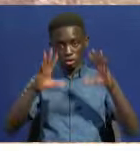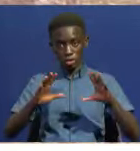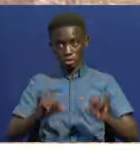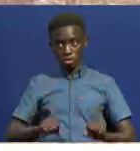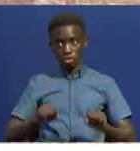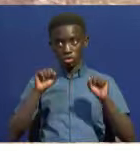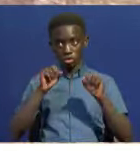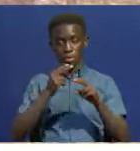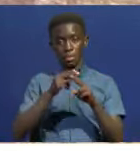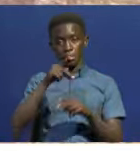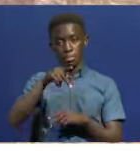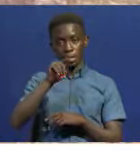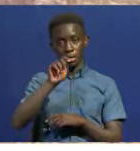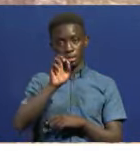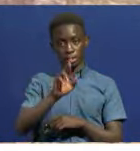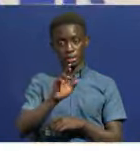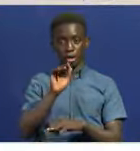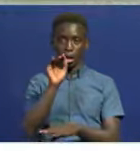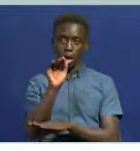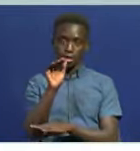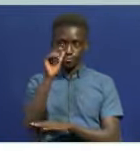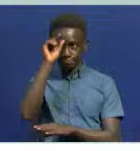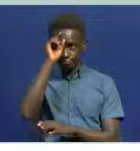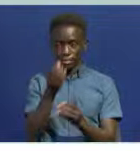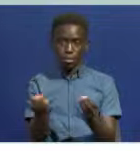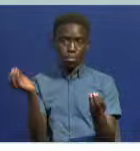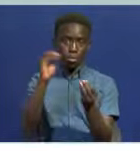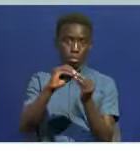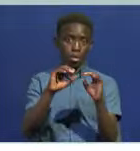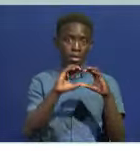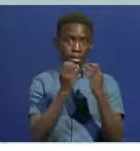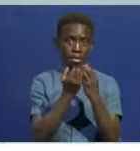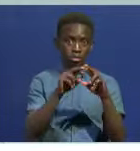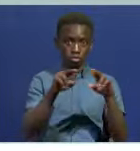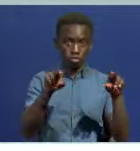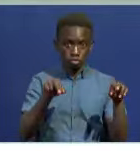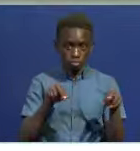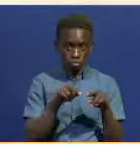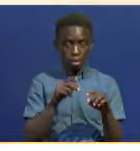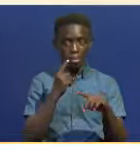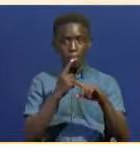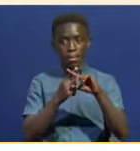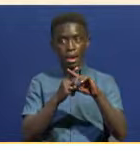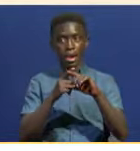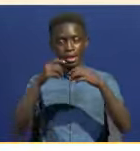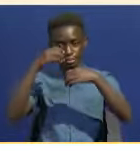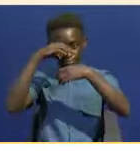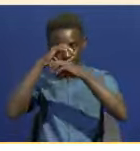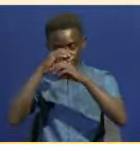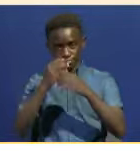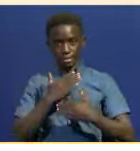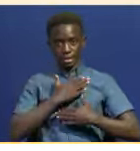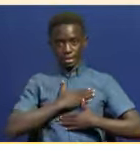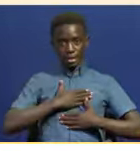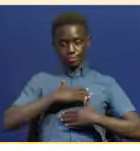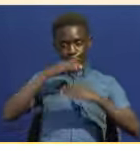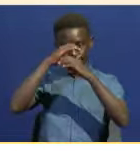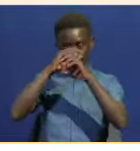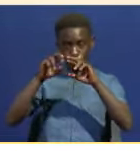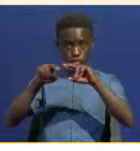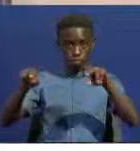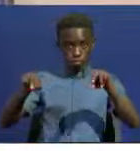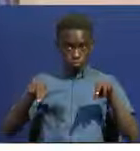provide additional classrooms, laboratories and clear transition guidelines to ensure all learners proceed without disruption.